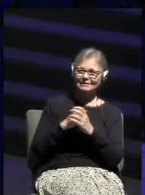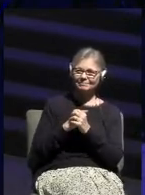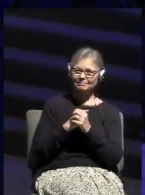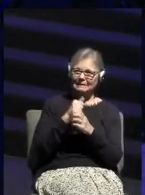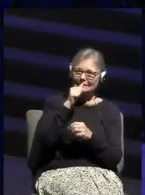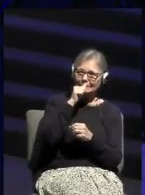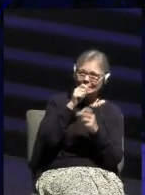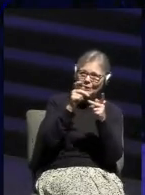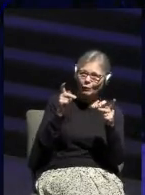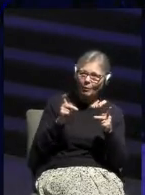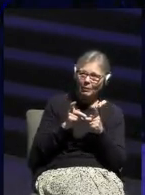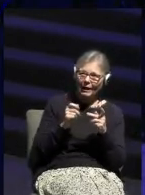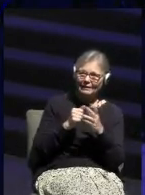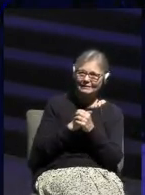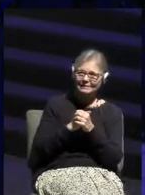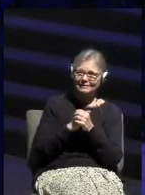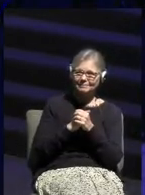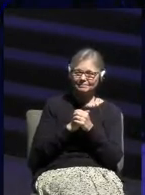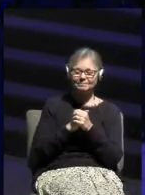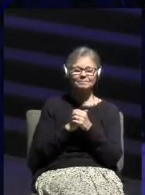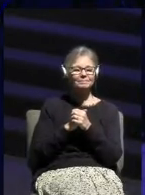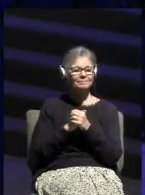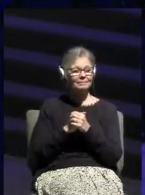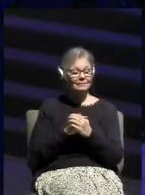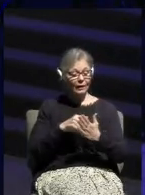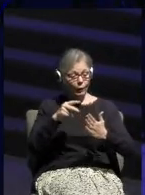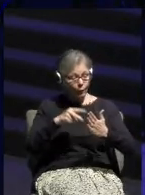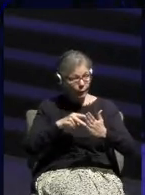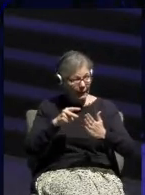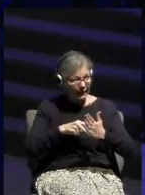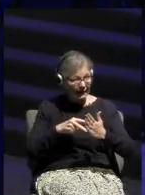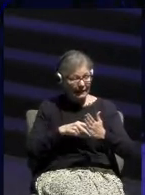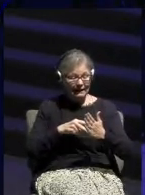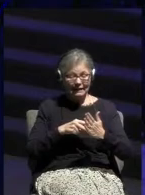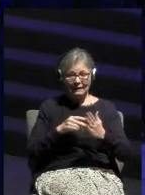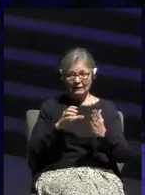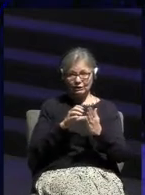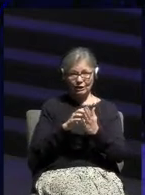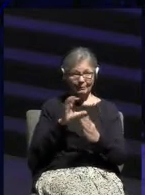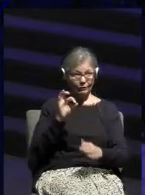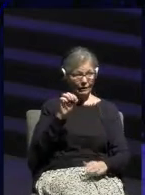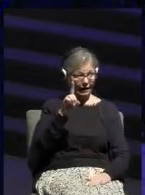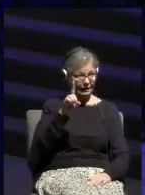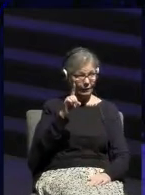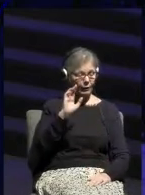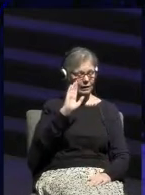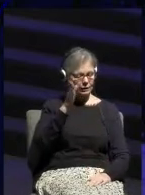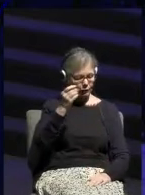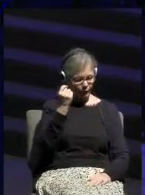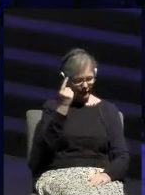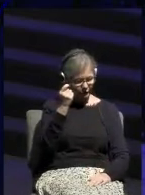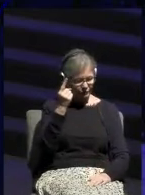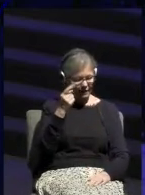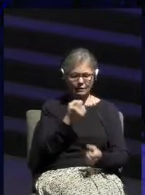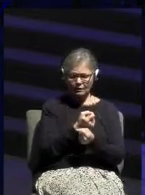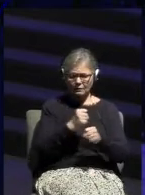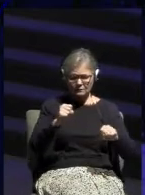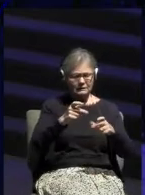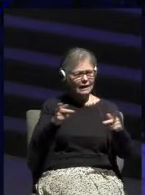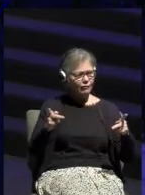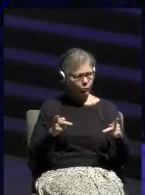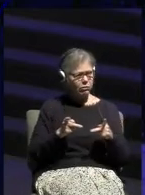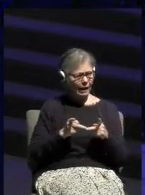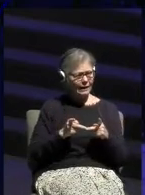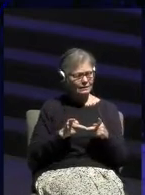He's trying to raise the level of value in our life to for us to understand there is a safe place, there is a